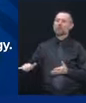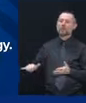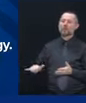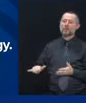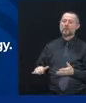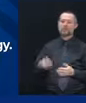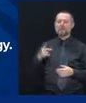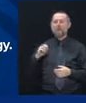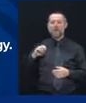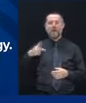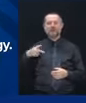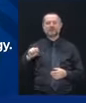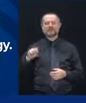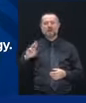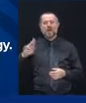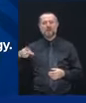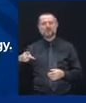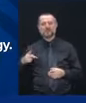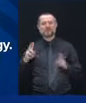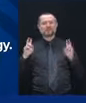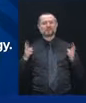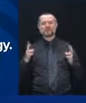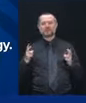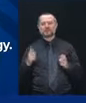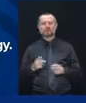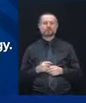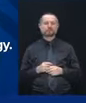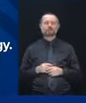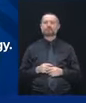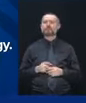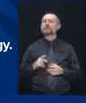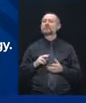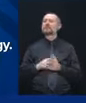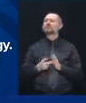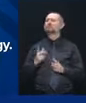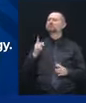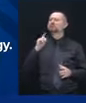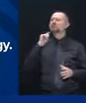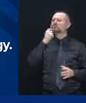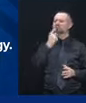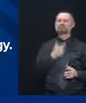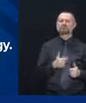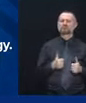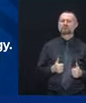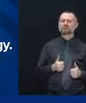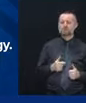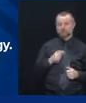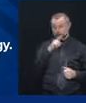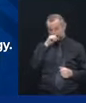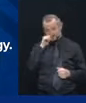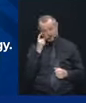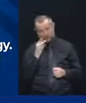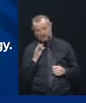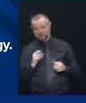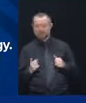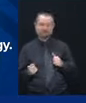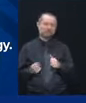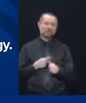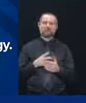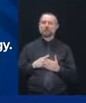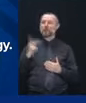Up. And this is really cool and creative. It's the first initiative in the nation that